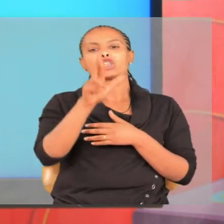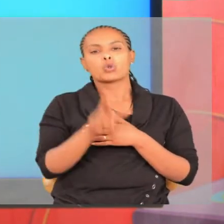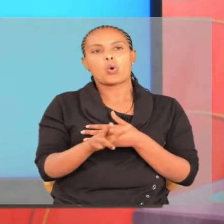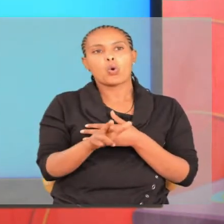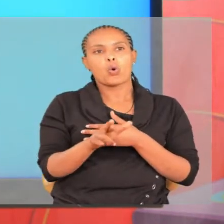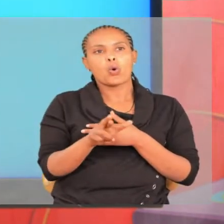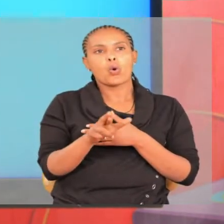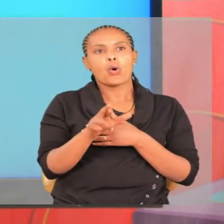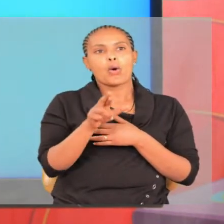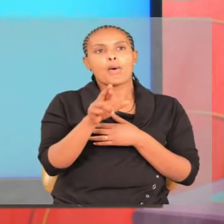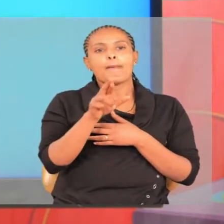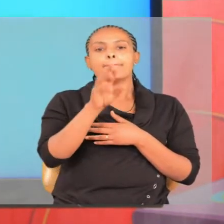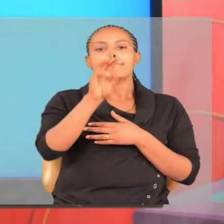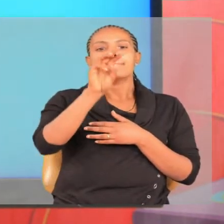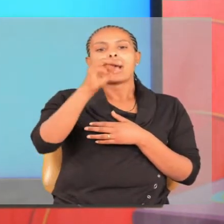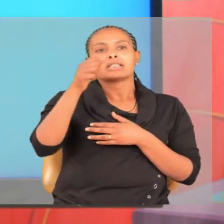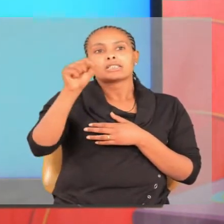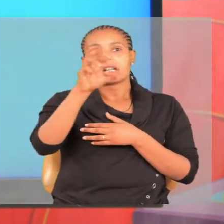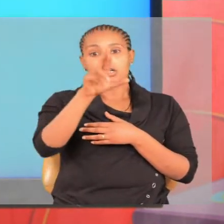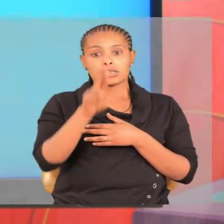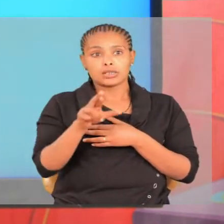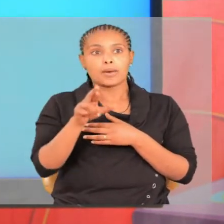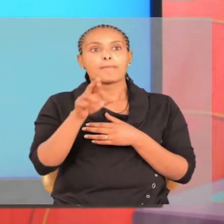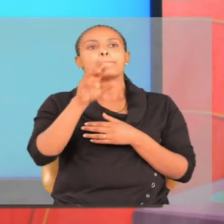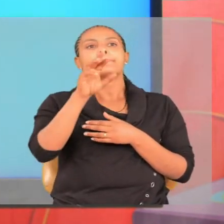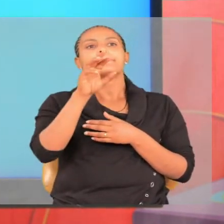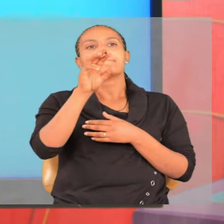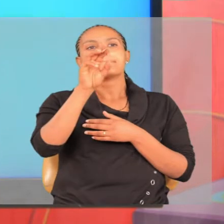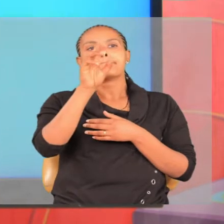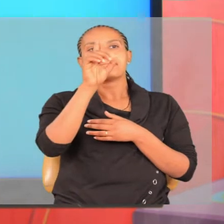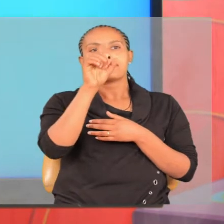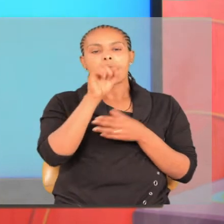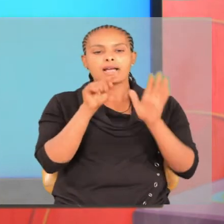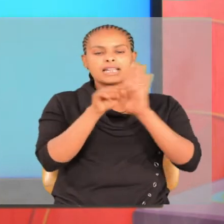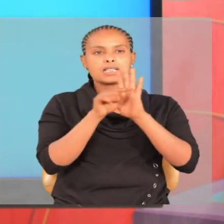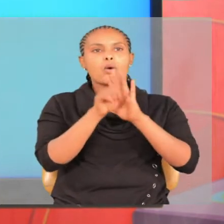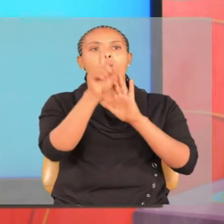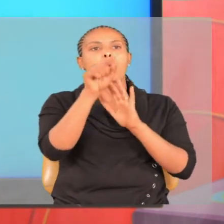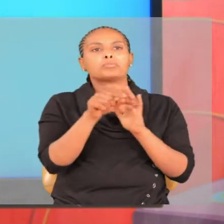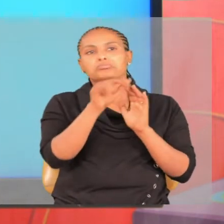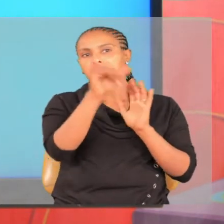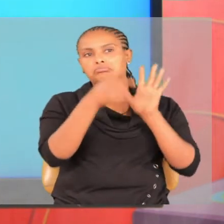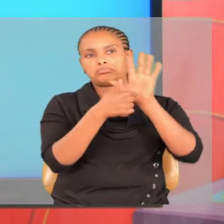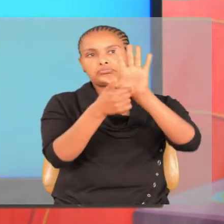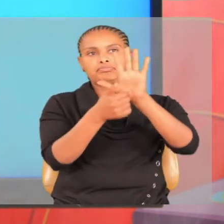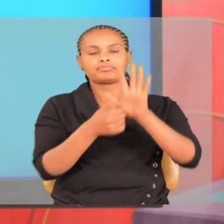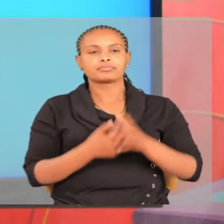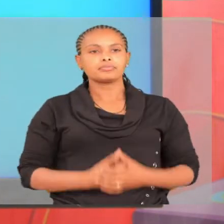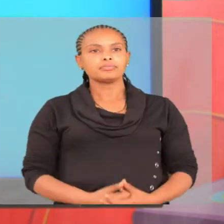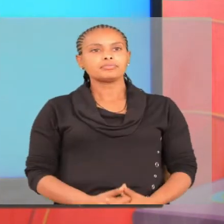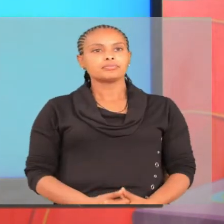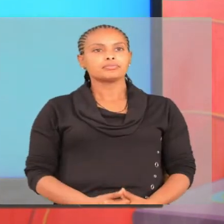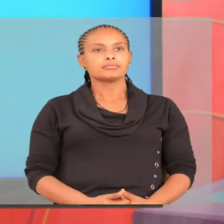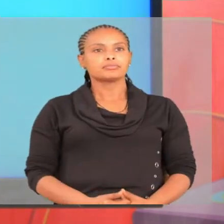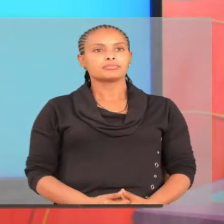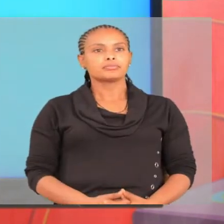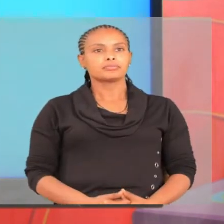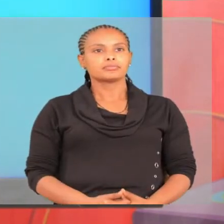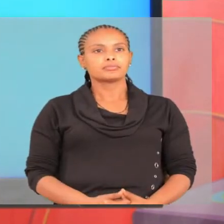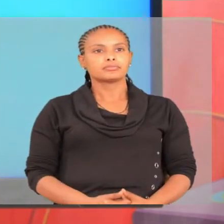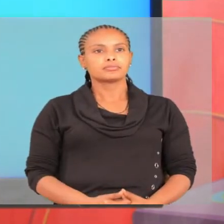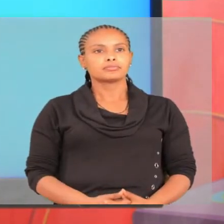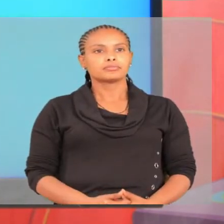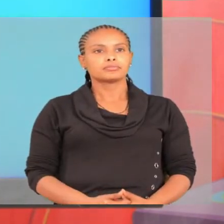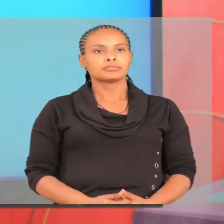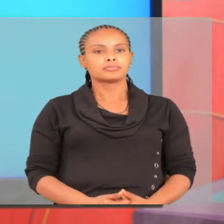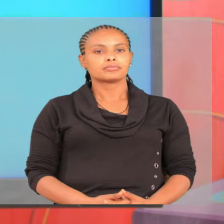electron. Charge to mass ratio of an electron is minus 1.76 times 10 raised to minus 8 coulomb